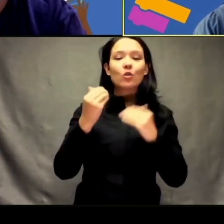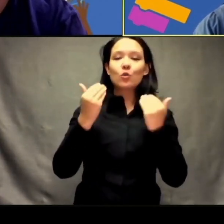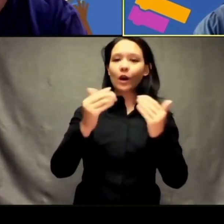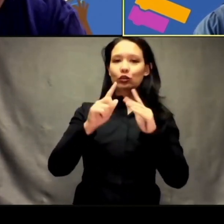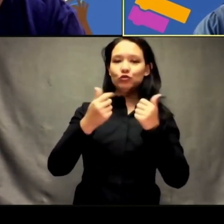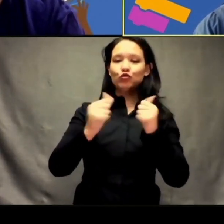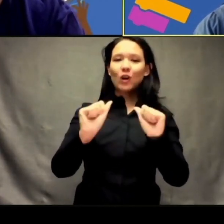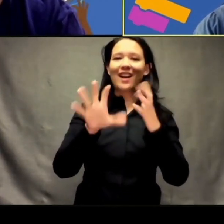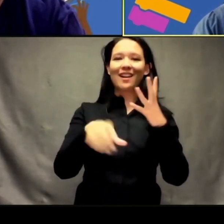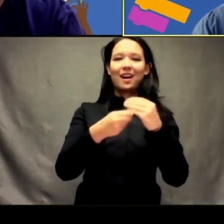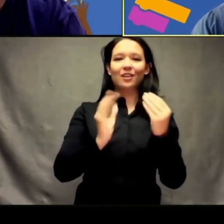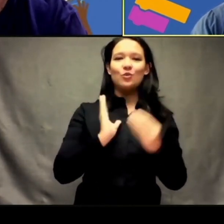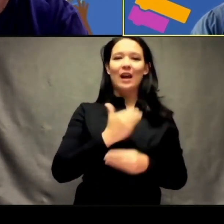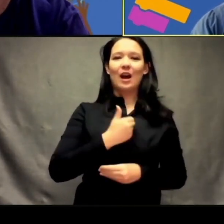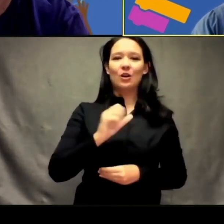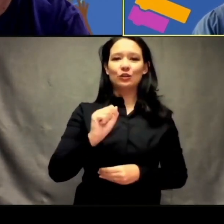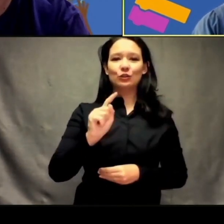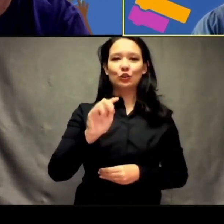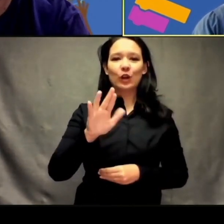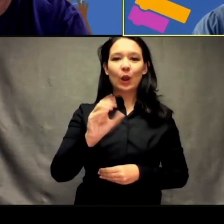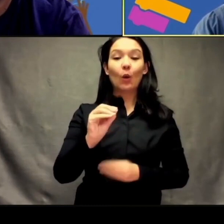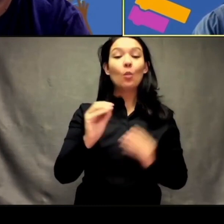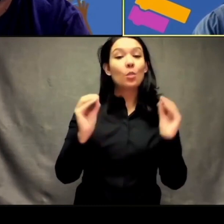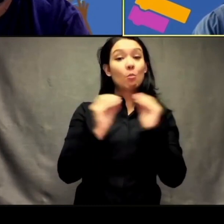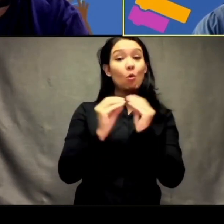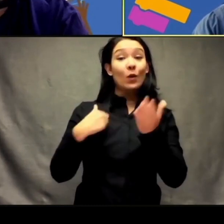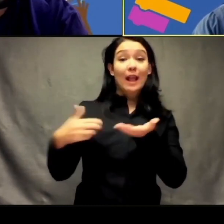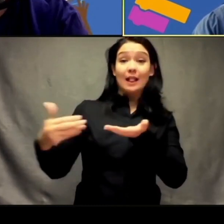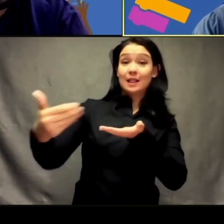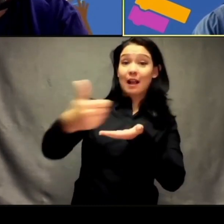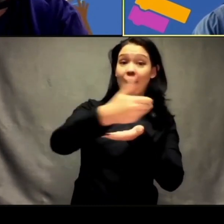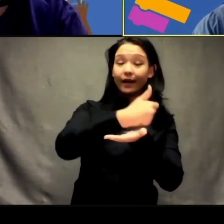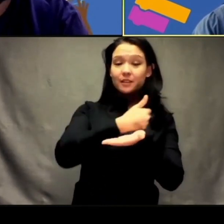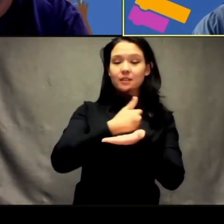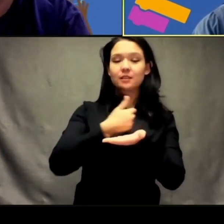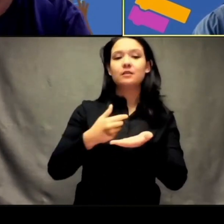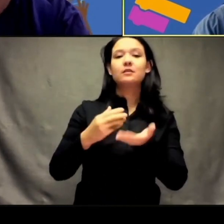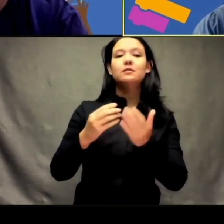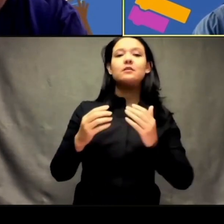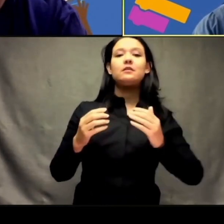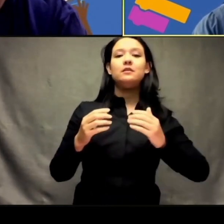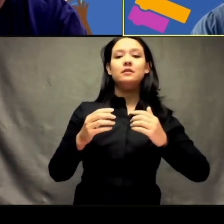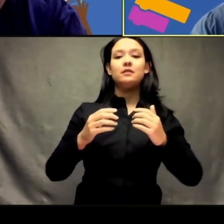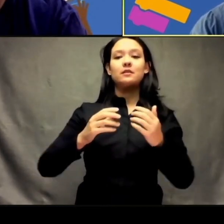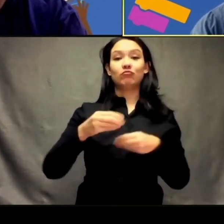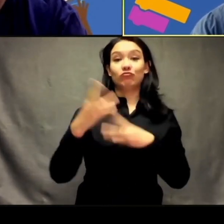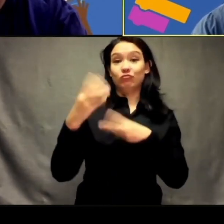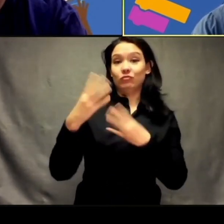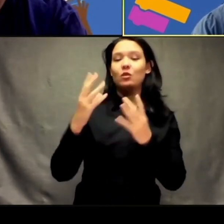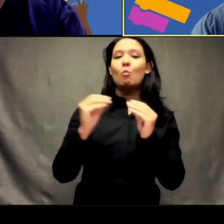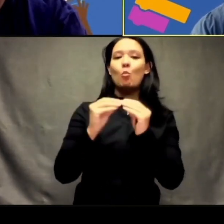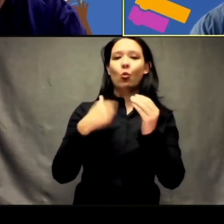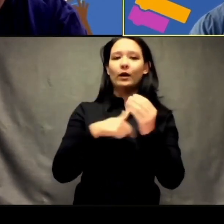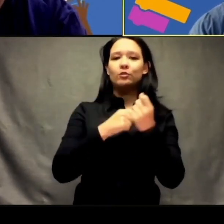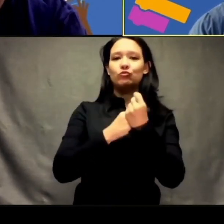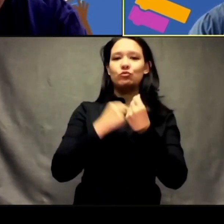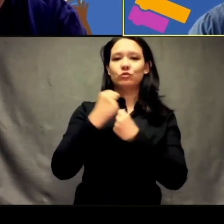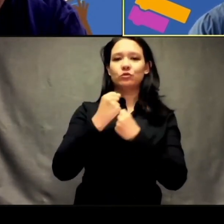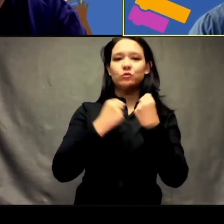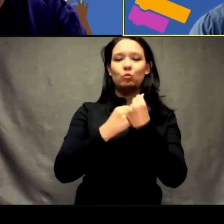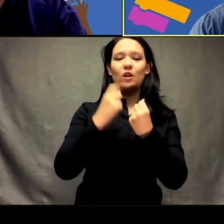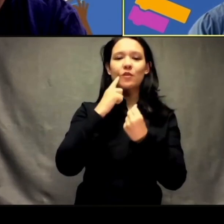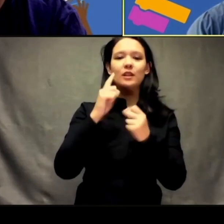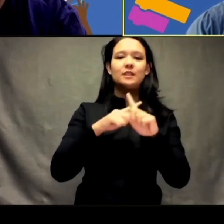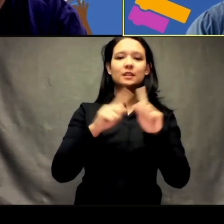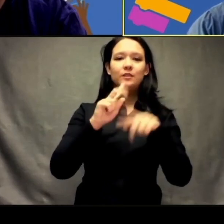add it to our studio, because the more we collect studio there, the more we can in the studio, the more we can support each other in different projects.